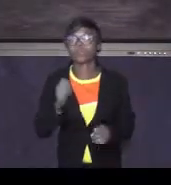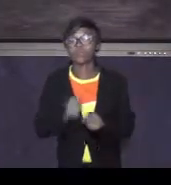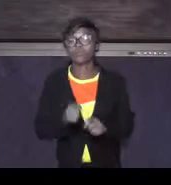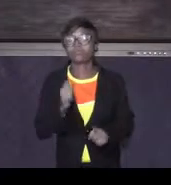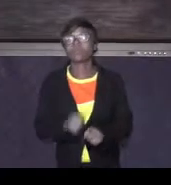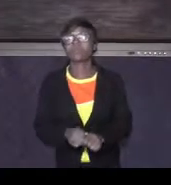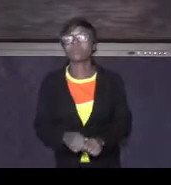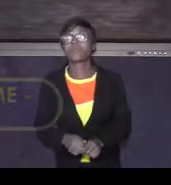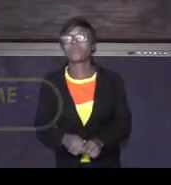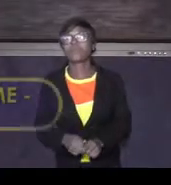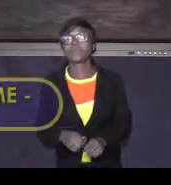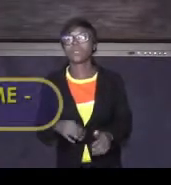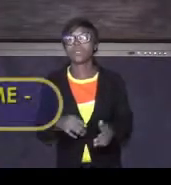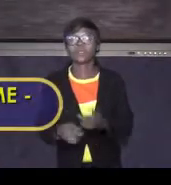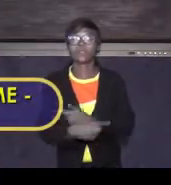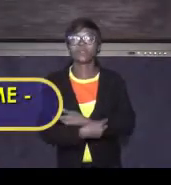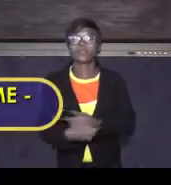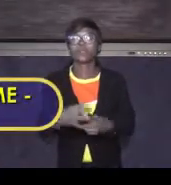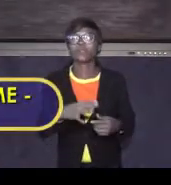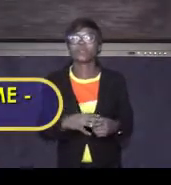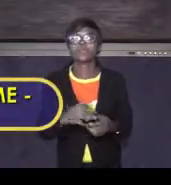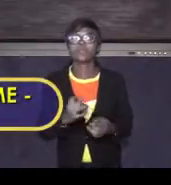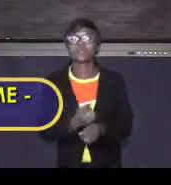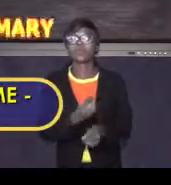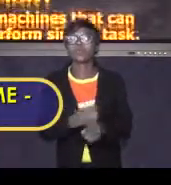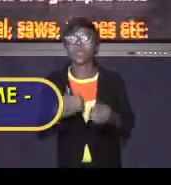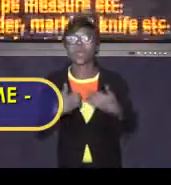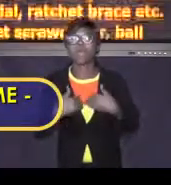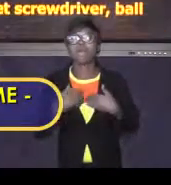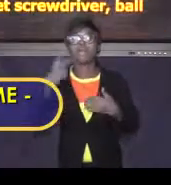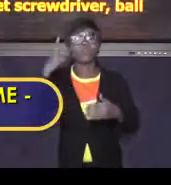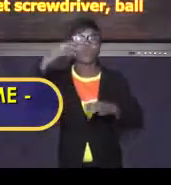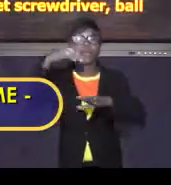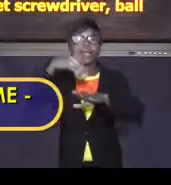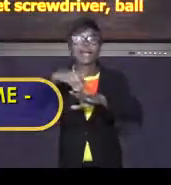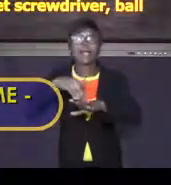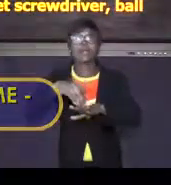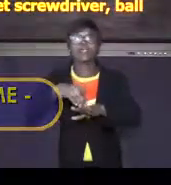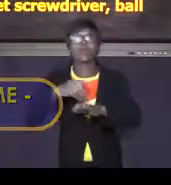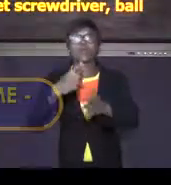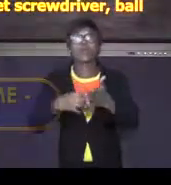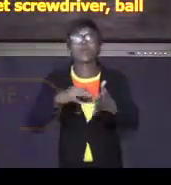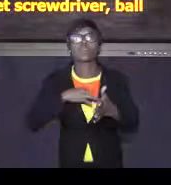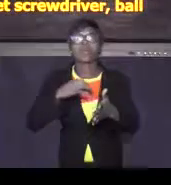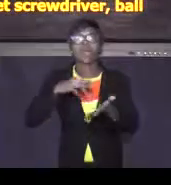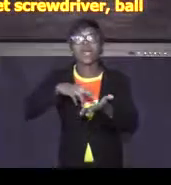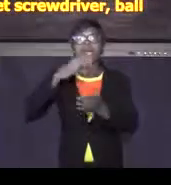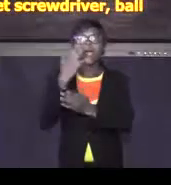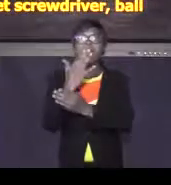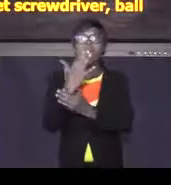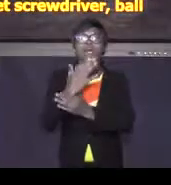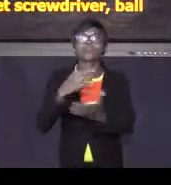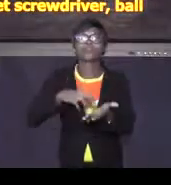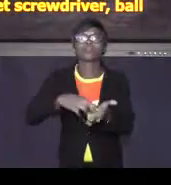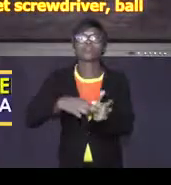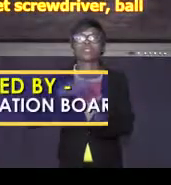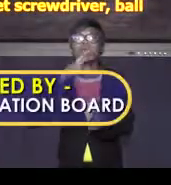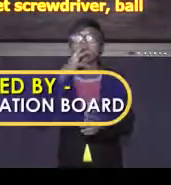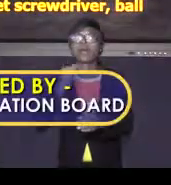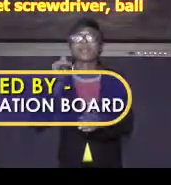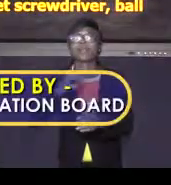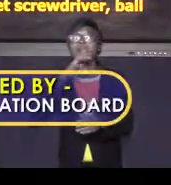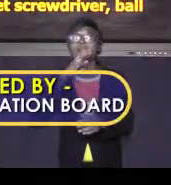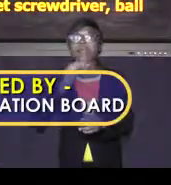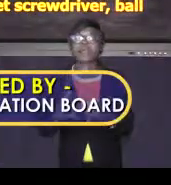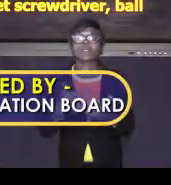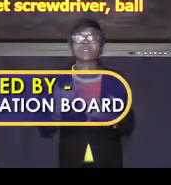a driving tool. In today's lesson, we have looked at what hand tools are. You